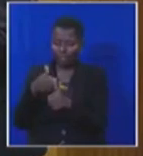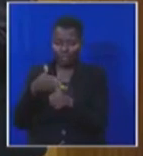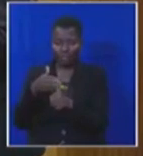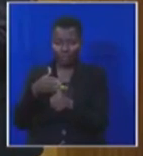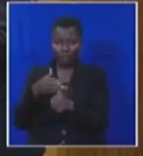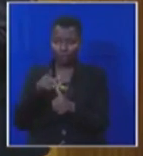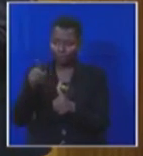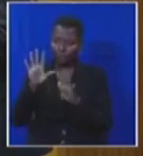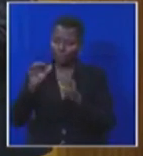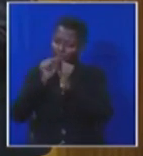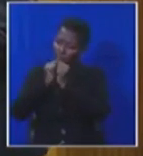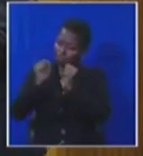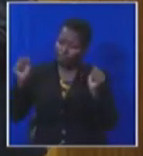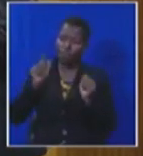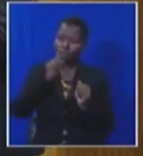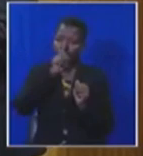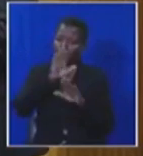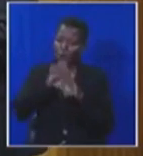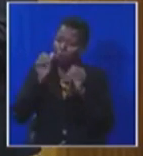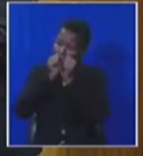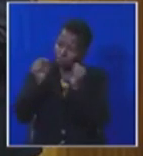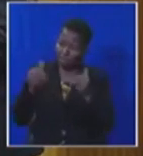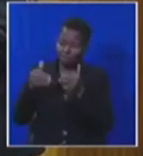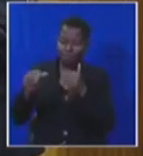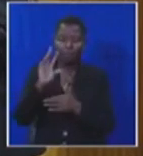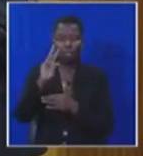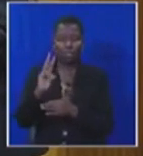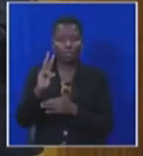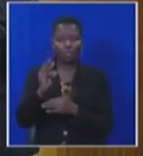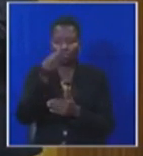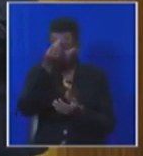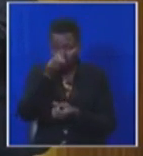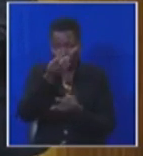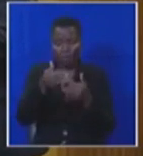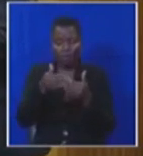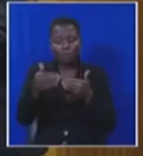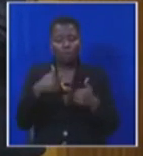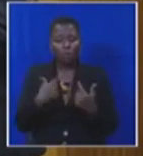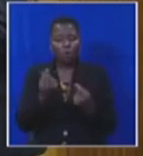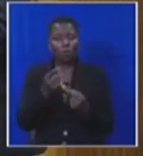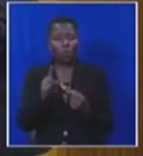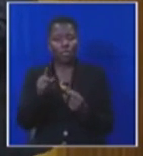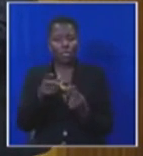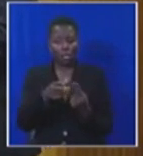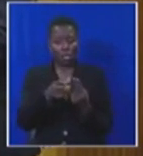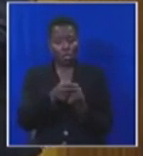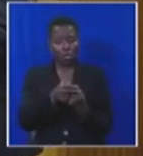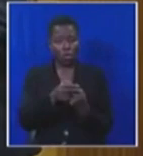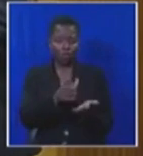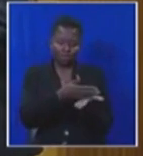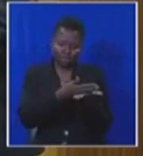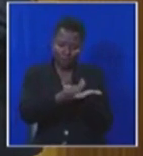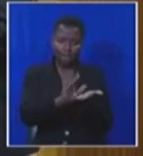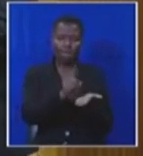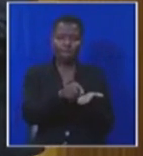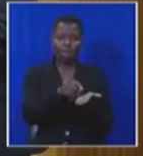Break your silence. Break your silence on Thursday. Tell us what you will do to smash the SADTU protection racket so that we